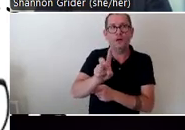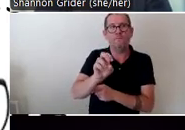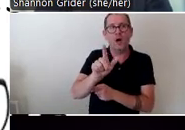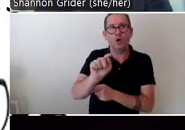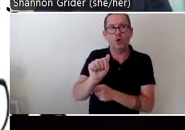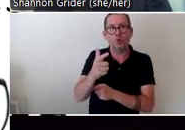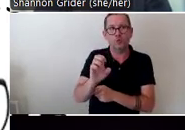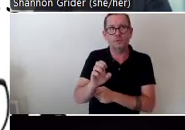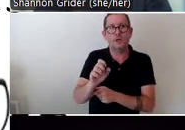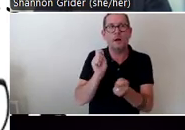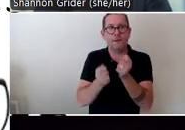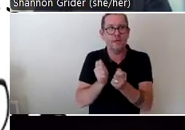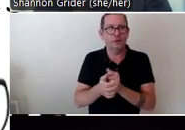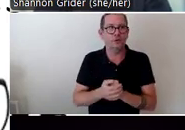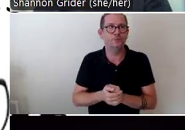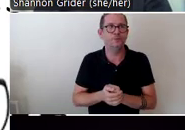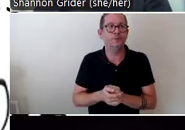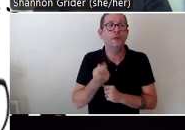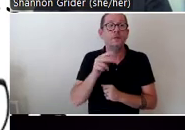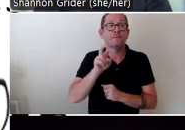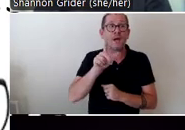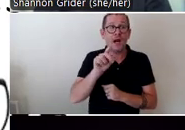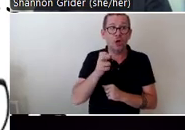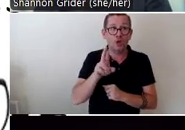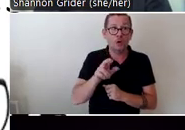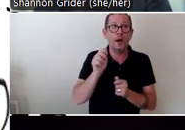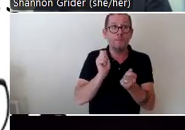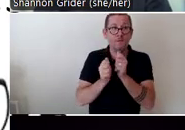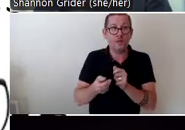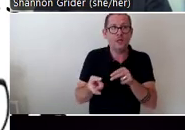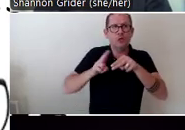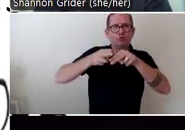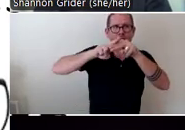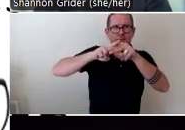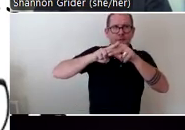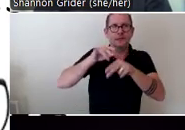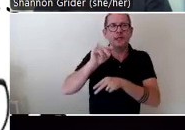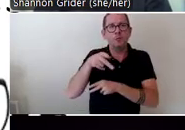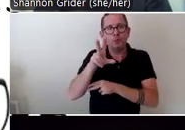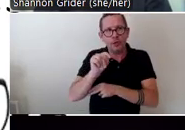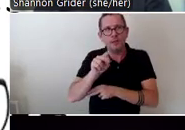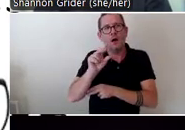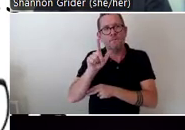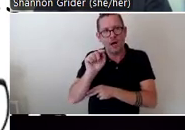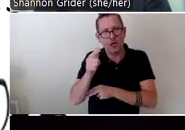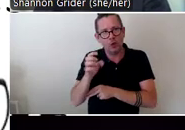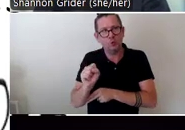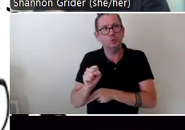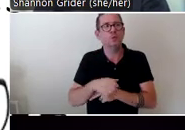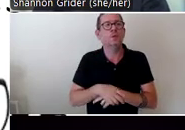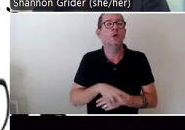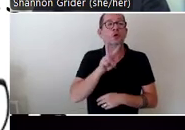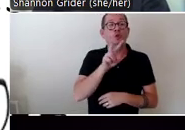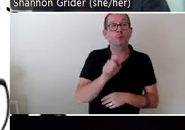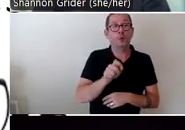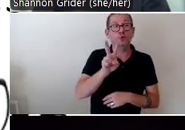signal so that they can hear it louder. Then you have the 2.1 voltage amplifier, which increases the input, making it